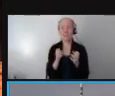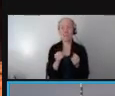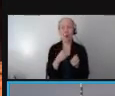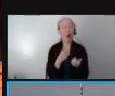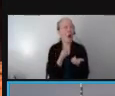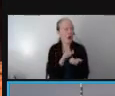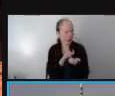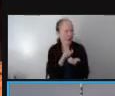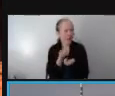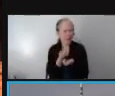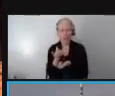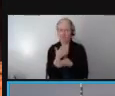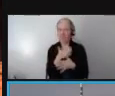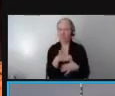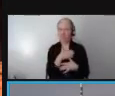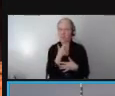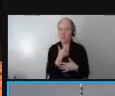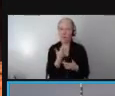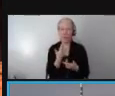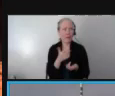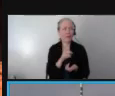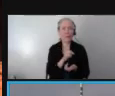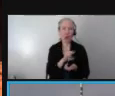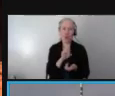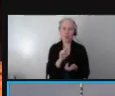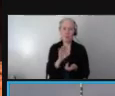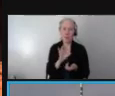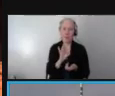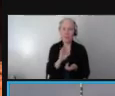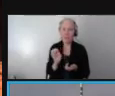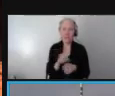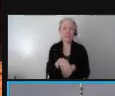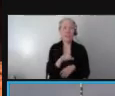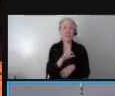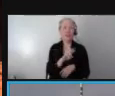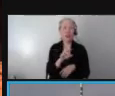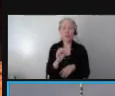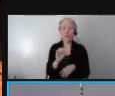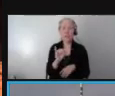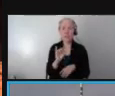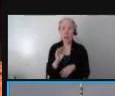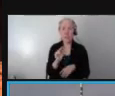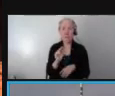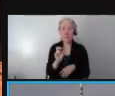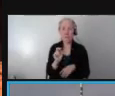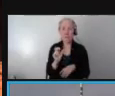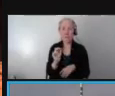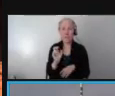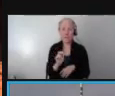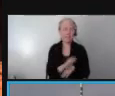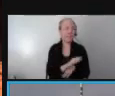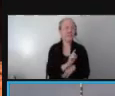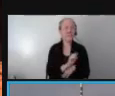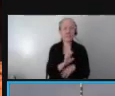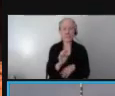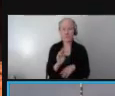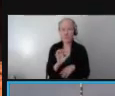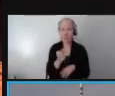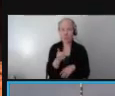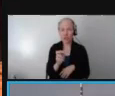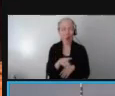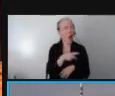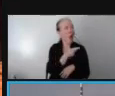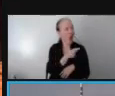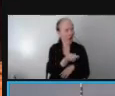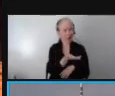Dr. McPhee, Dr. Simonson, Dr. Shaw did a fantastic job. And it was nice because I felt like today I could roll into